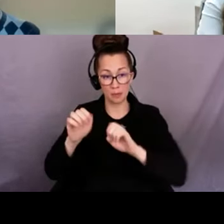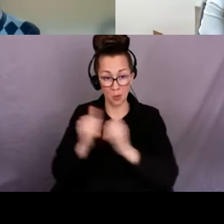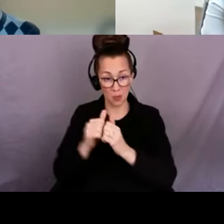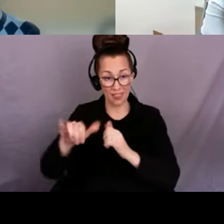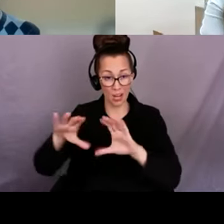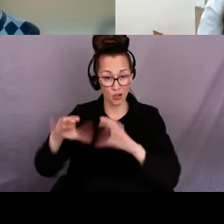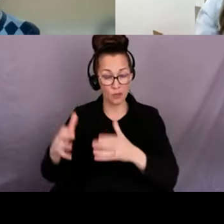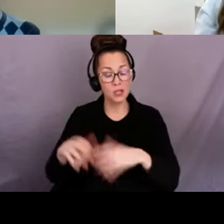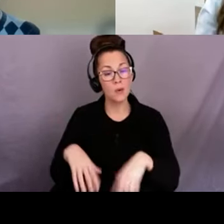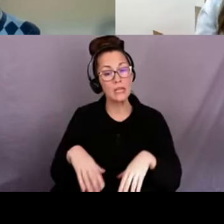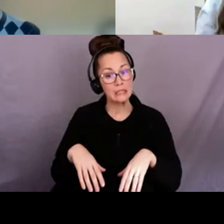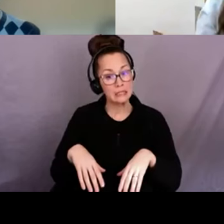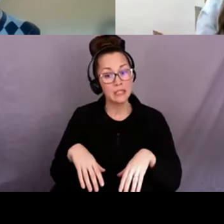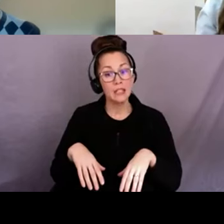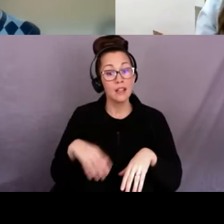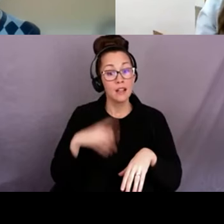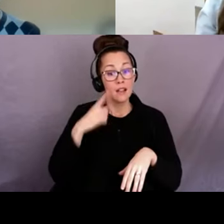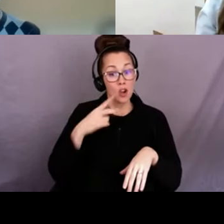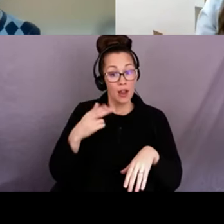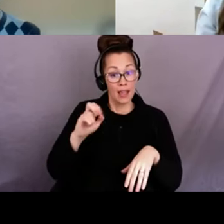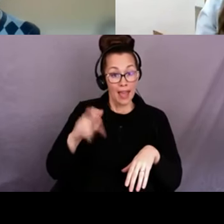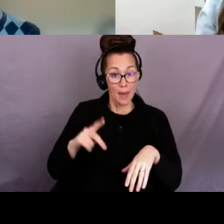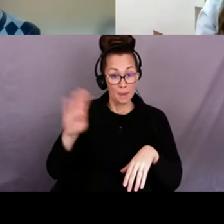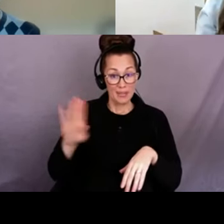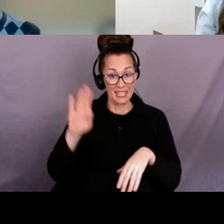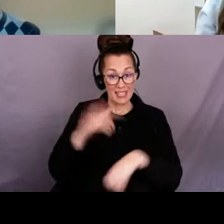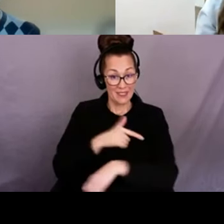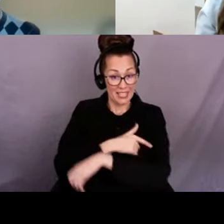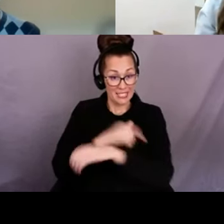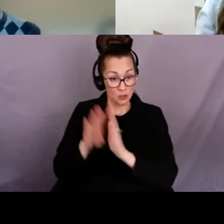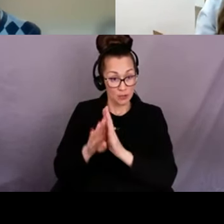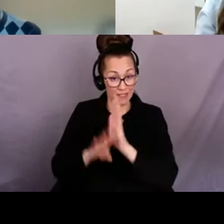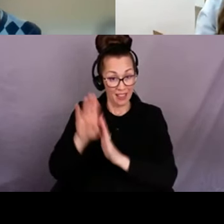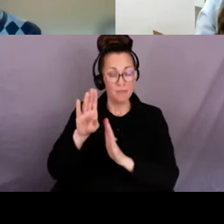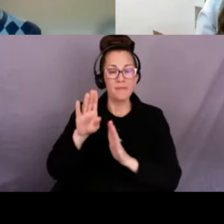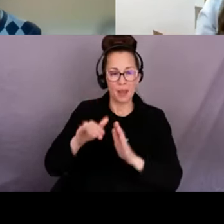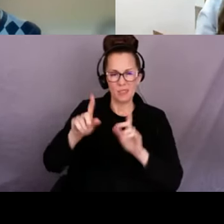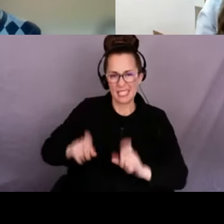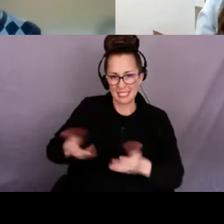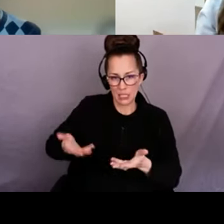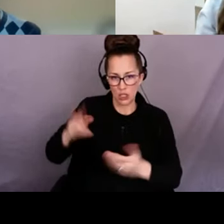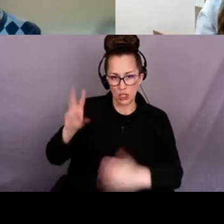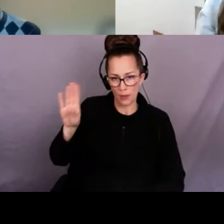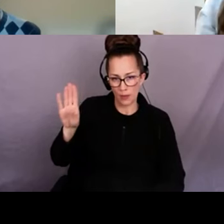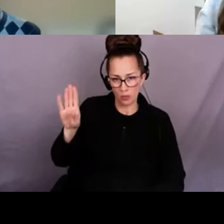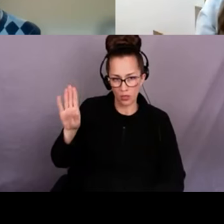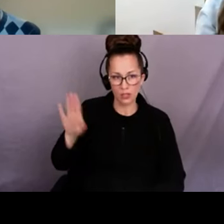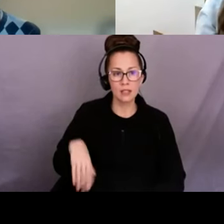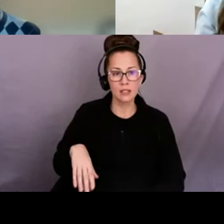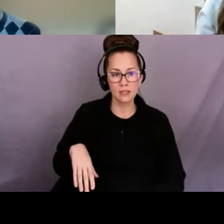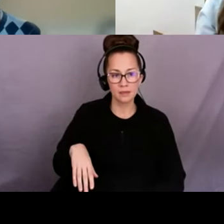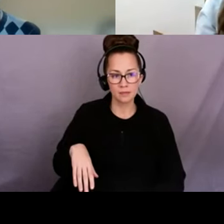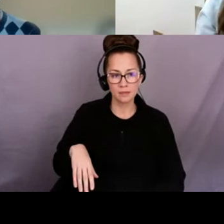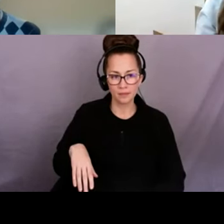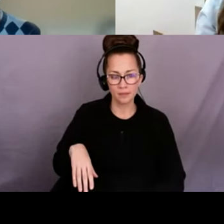the United States government to develop the hepatitis B vaccine. We have a provision in the injunction that came from the